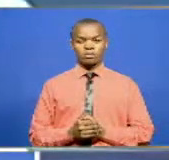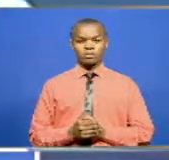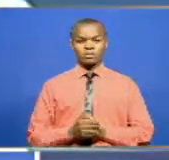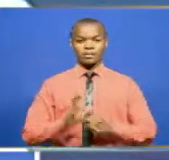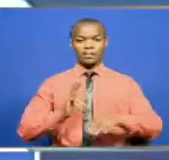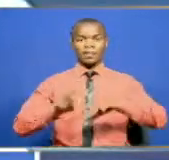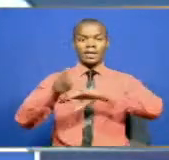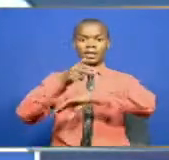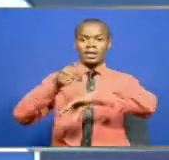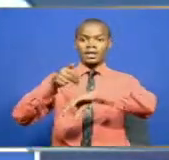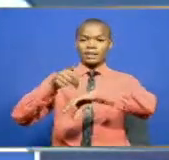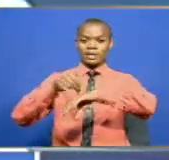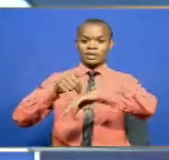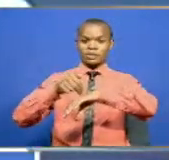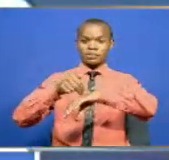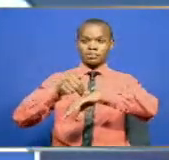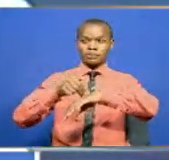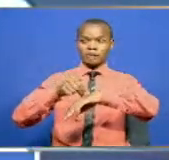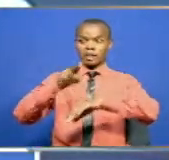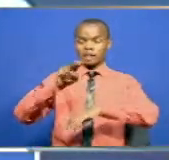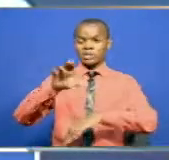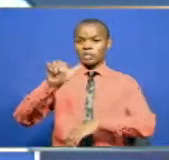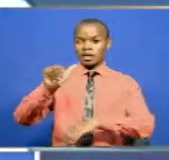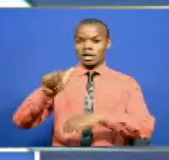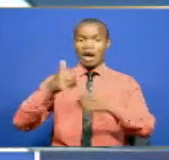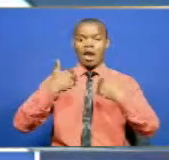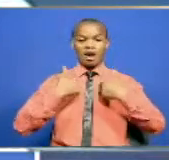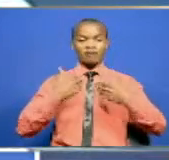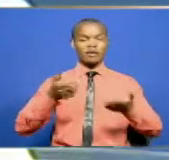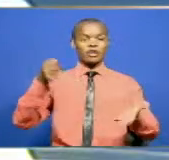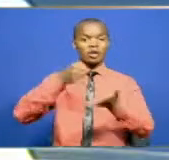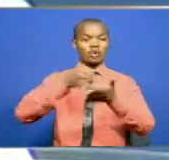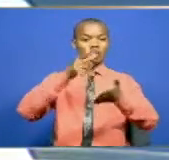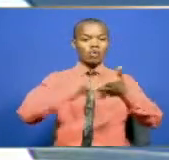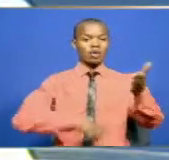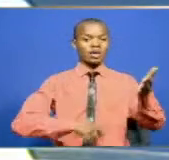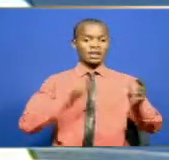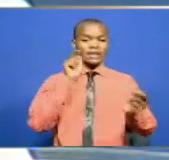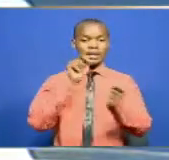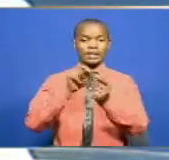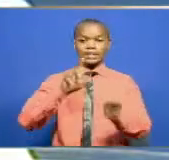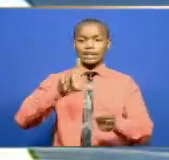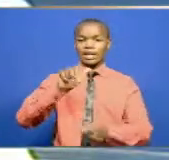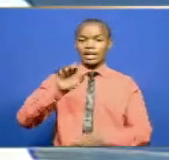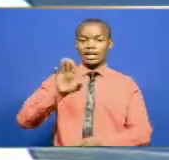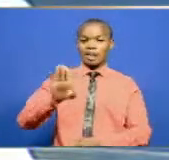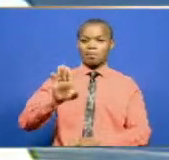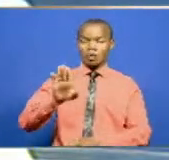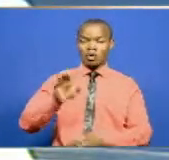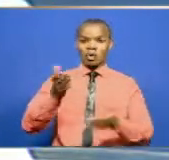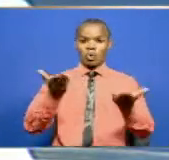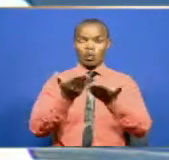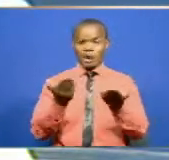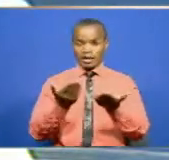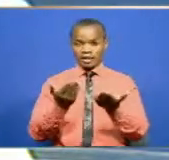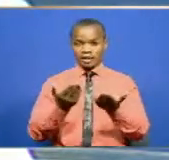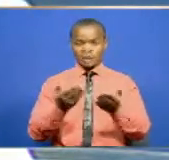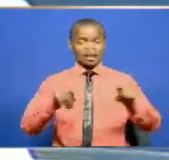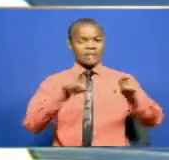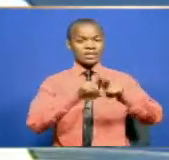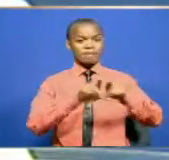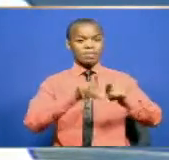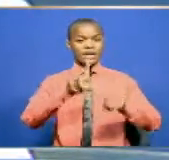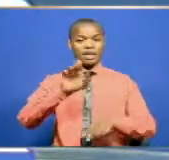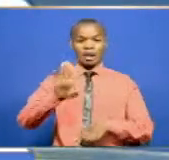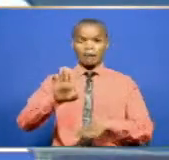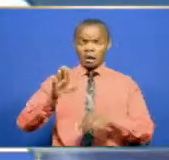National Cereals and Produce Board has unveiled 5 more aflatoxin testing laboratories at its facilities. The laboratories will be